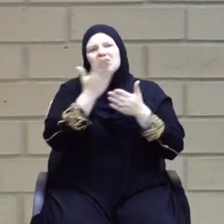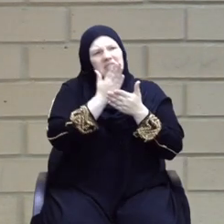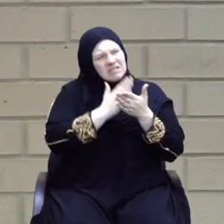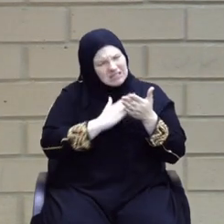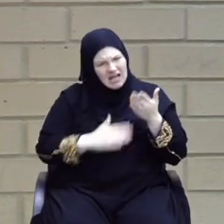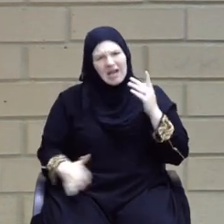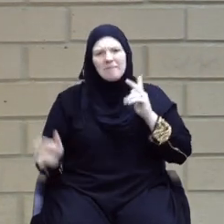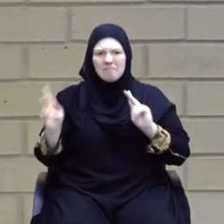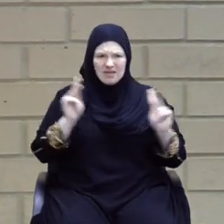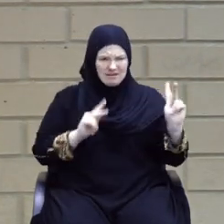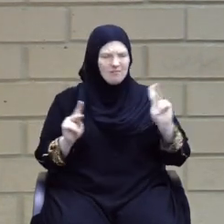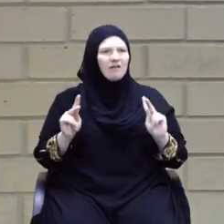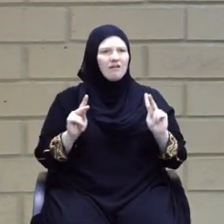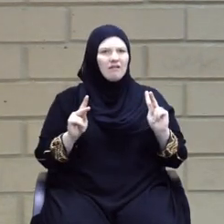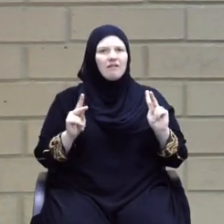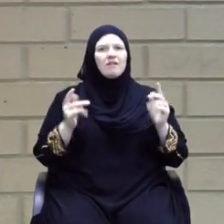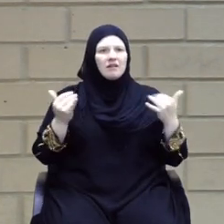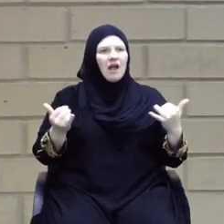weakness,